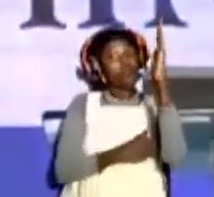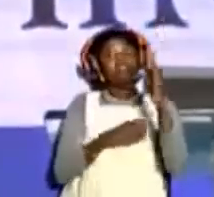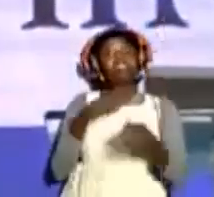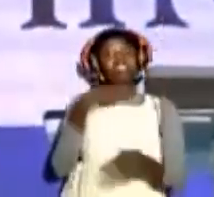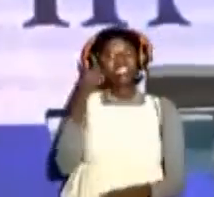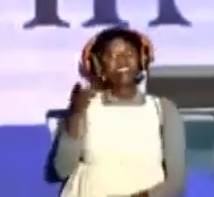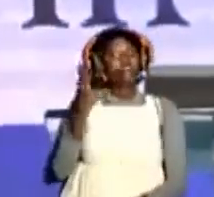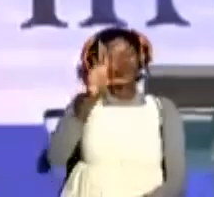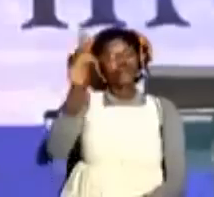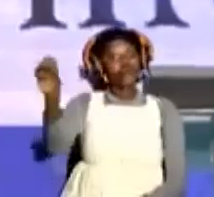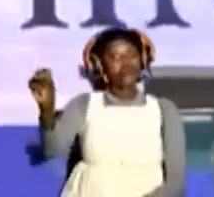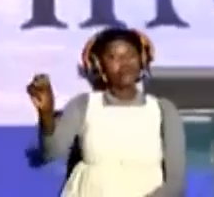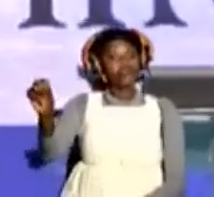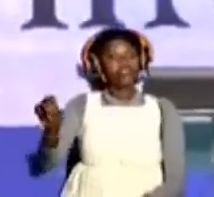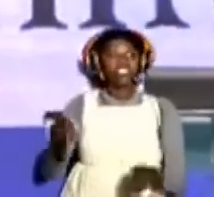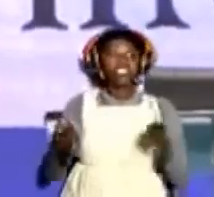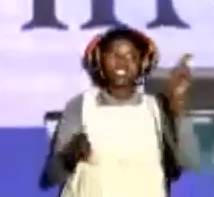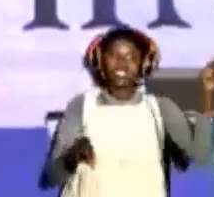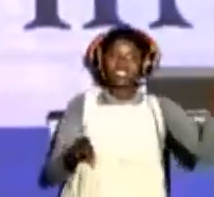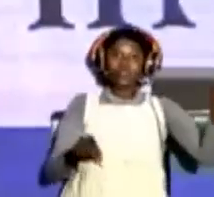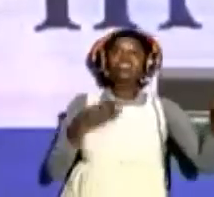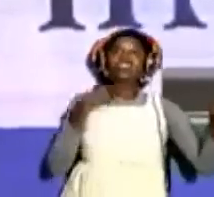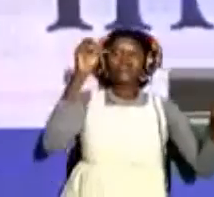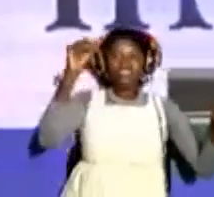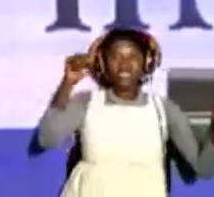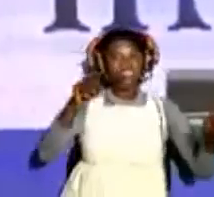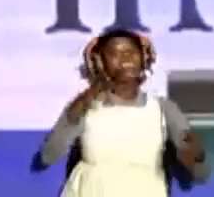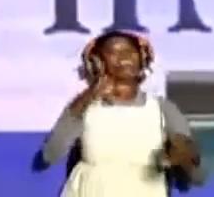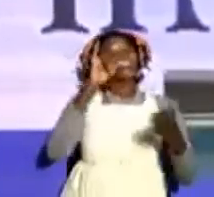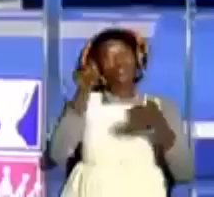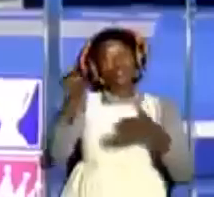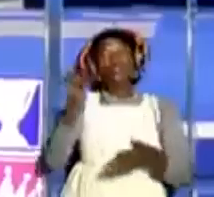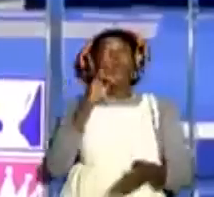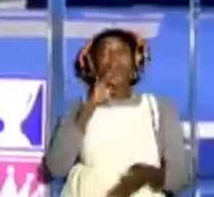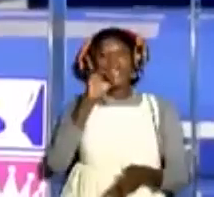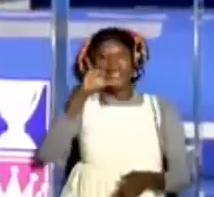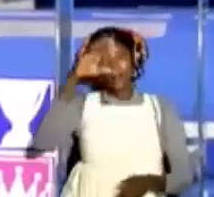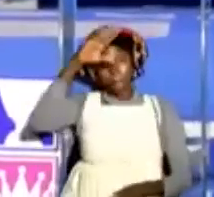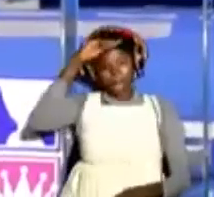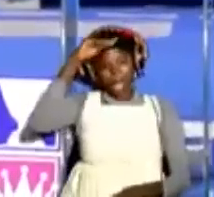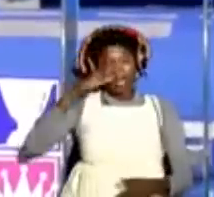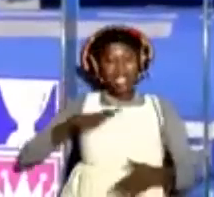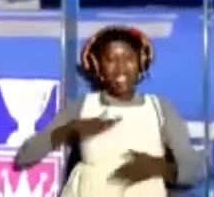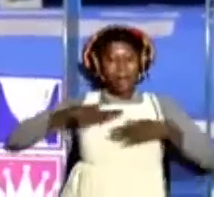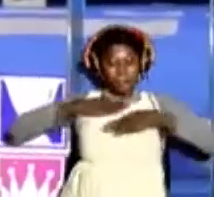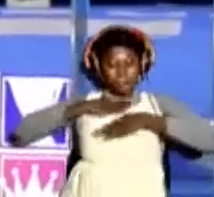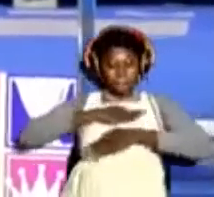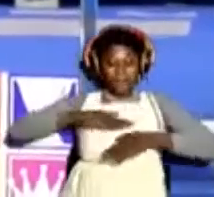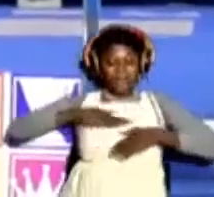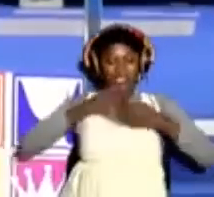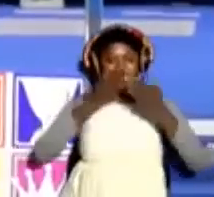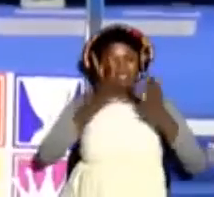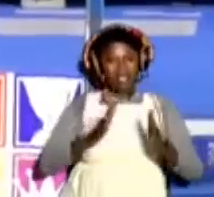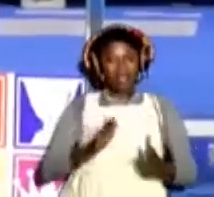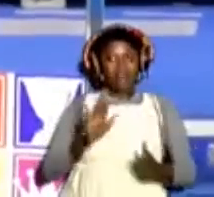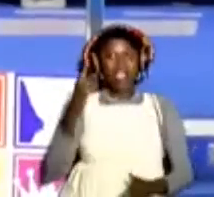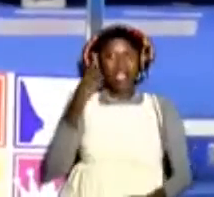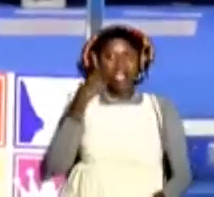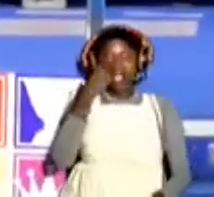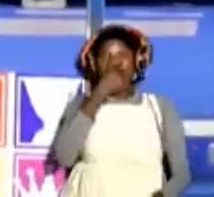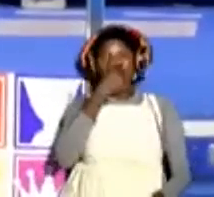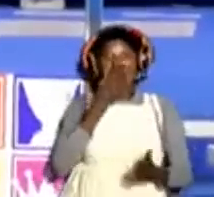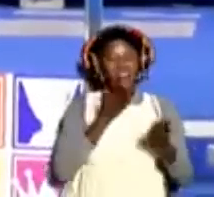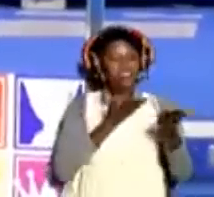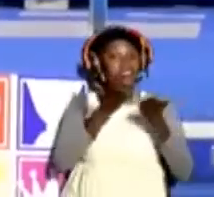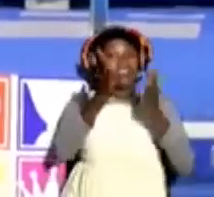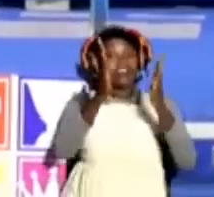no to his life, he is a man pleaser. He is an eye server.